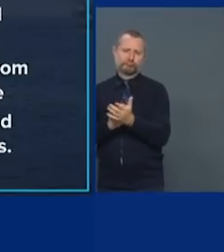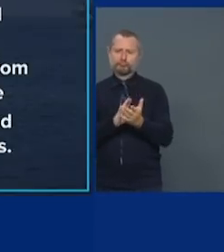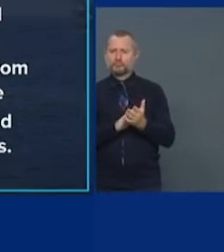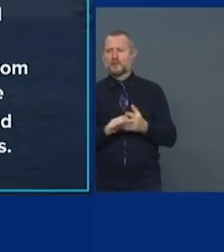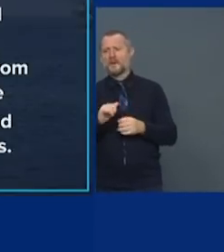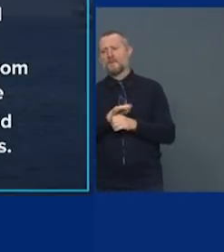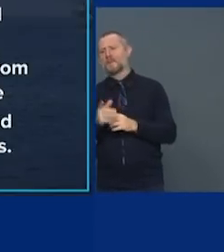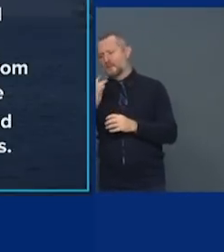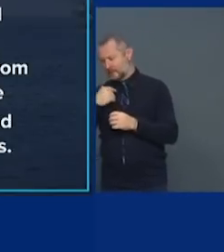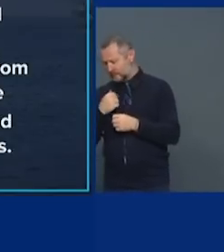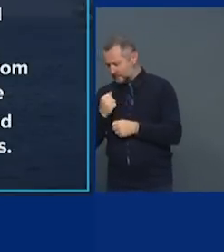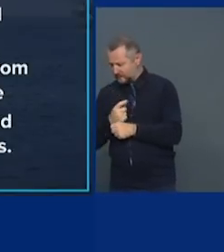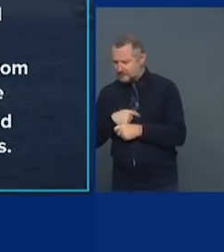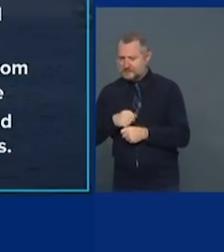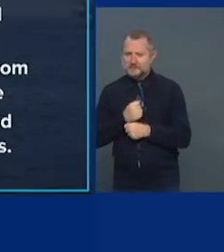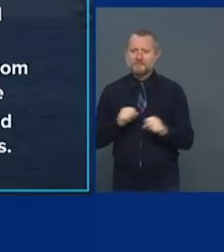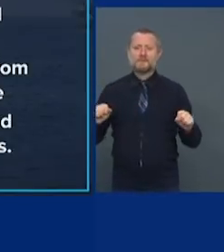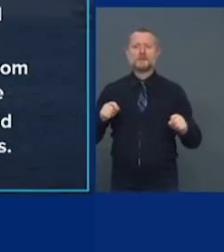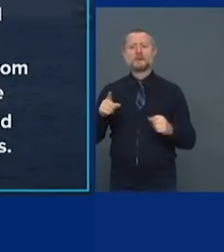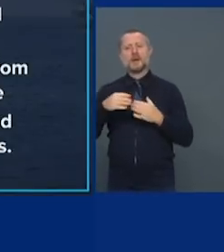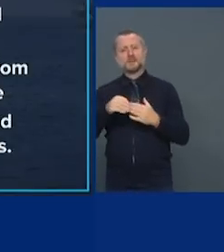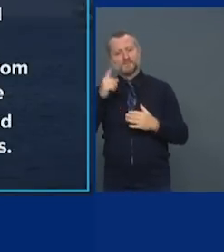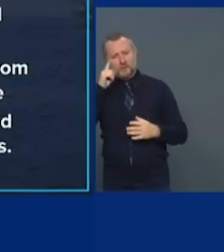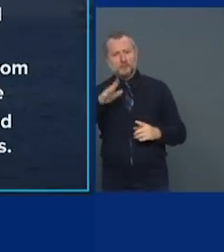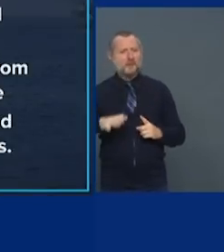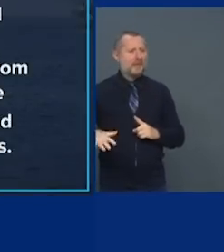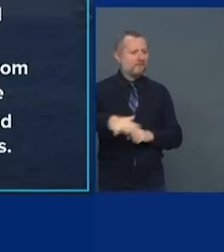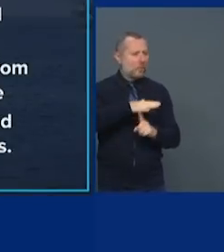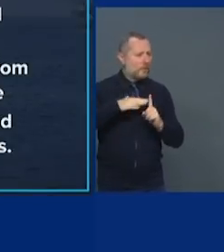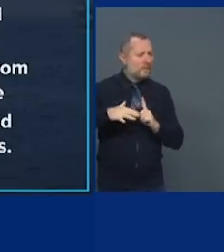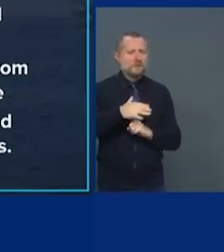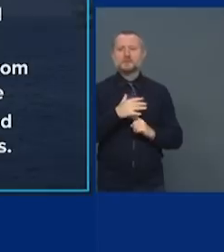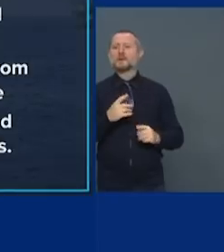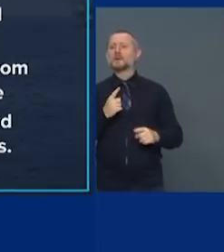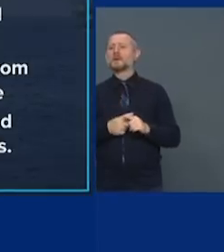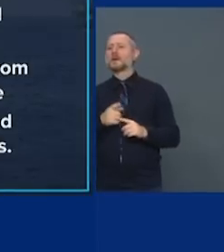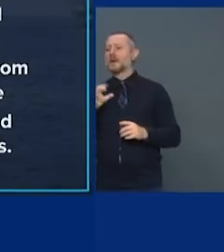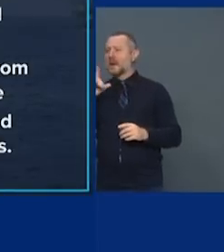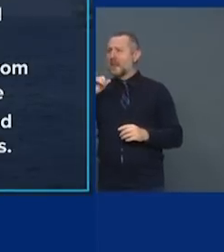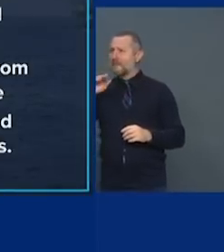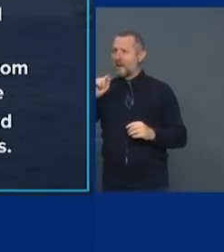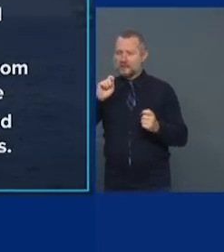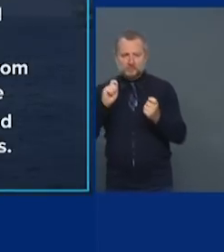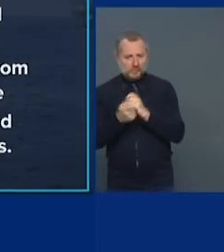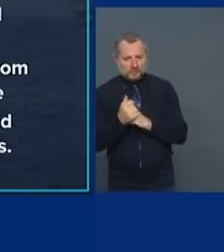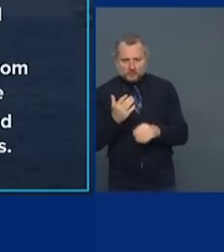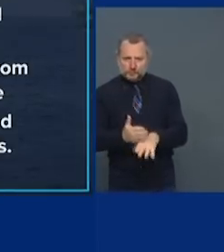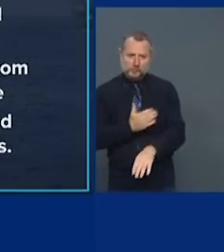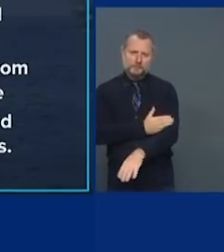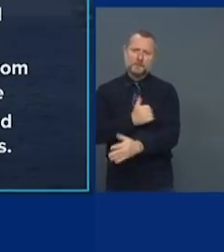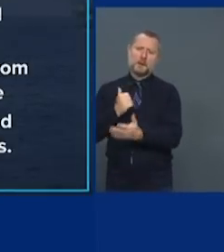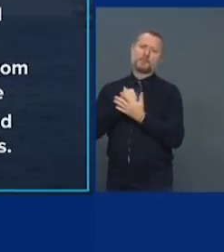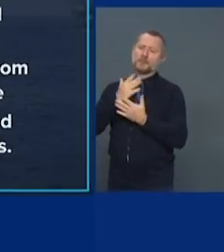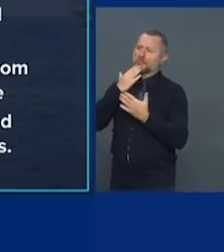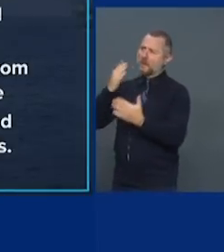to his leadership on really driving climate action worldwide. So thank you, governor. Thank